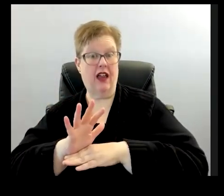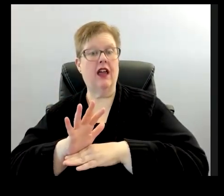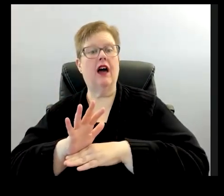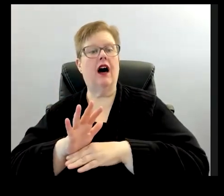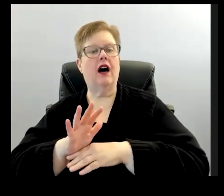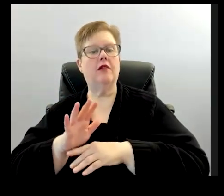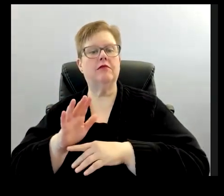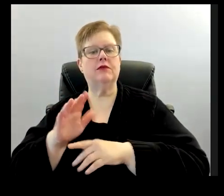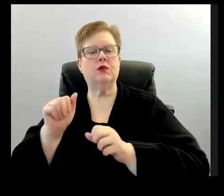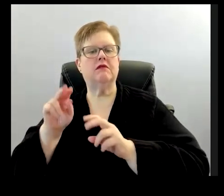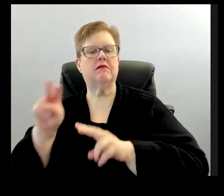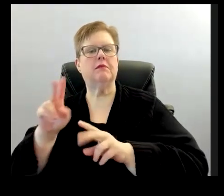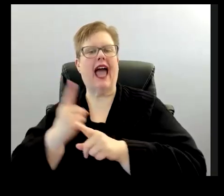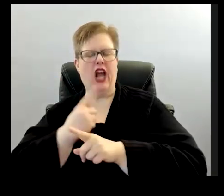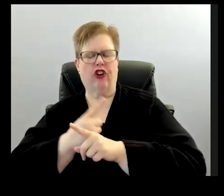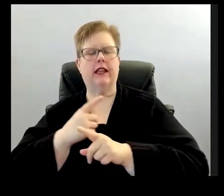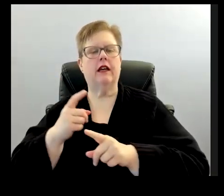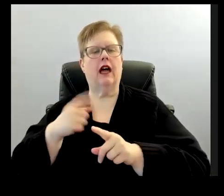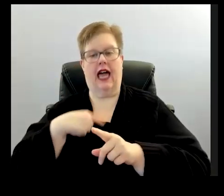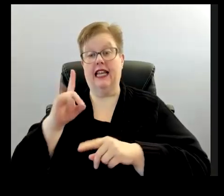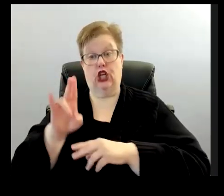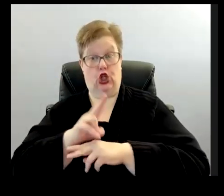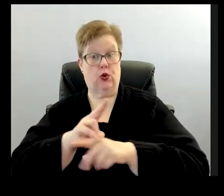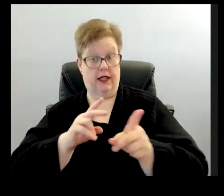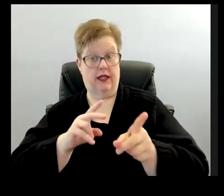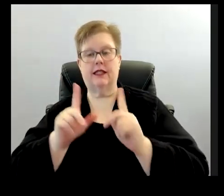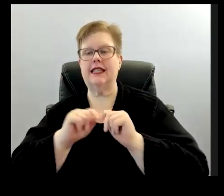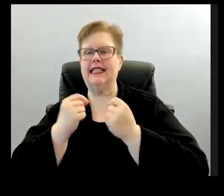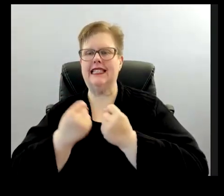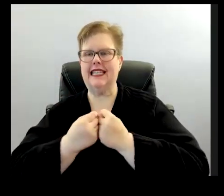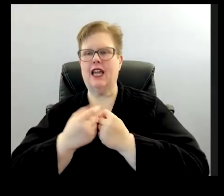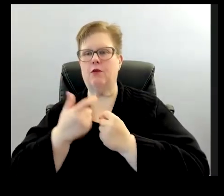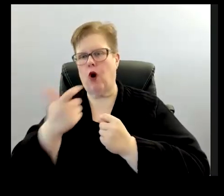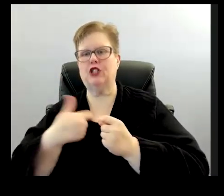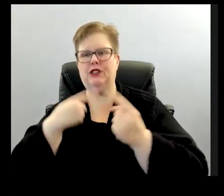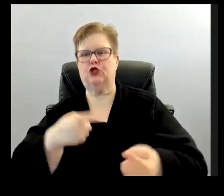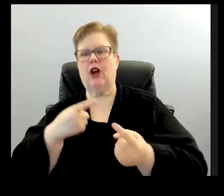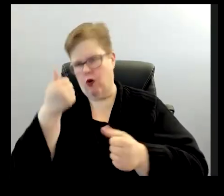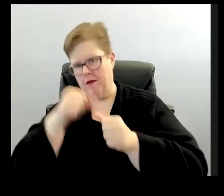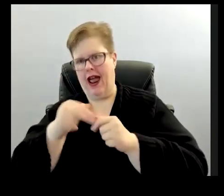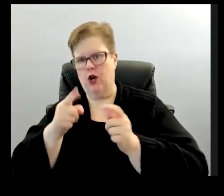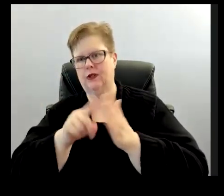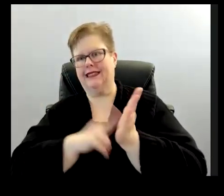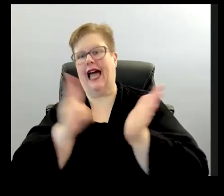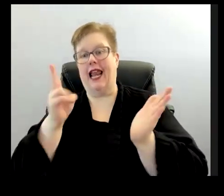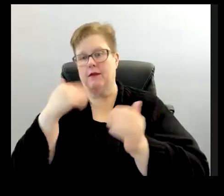accurate. And I do indeed use this. In fact, the team got to watch me struggle to remember how to sign out because I'm always signed